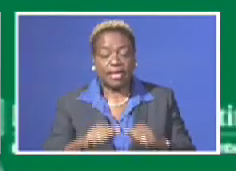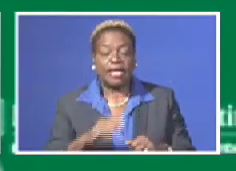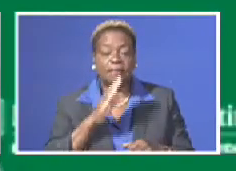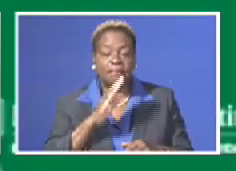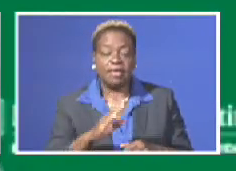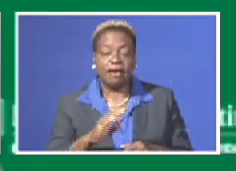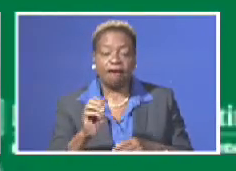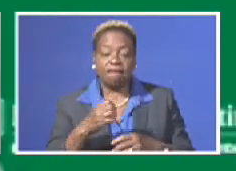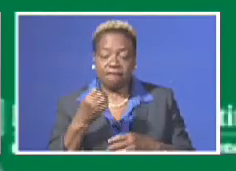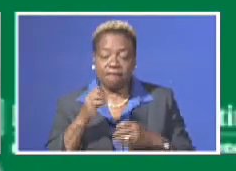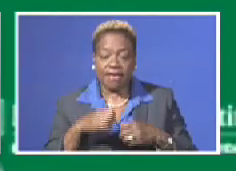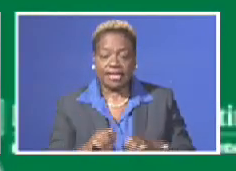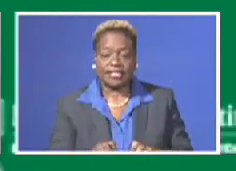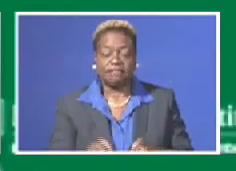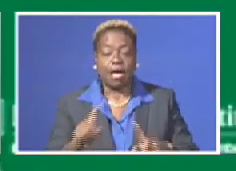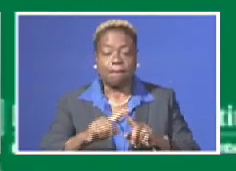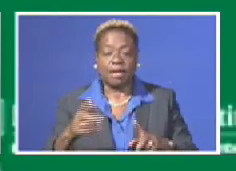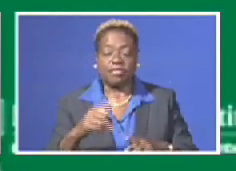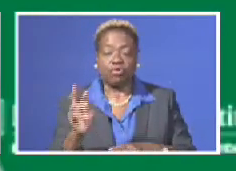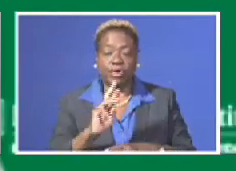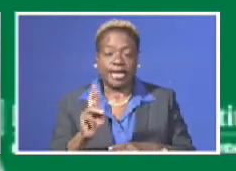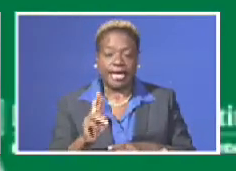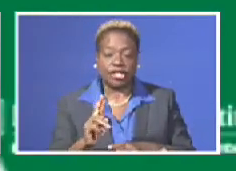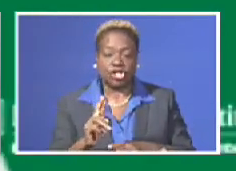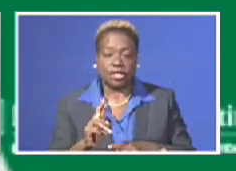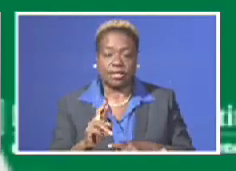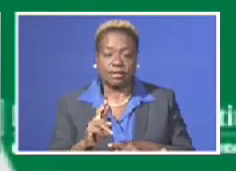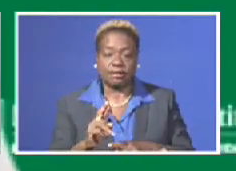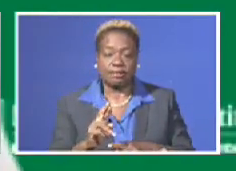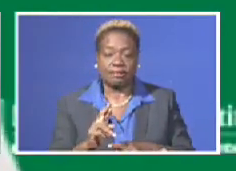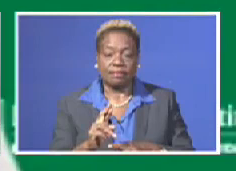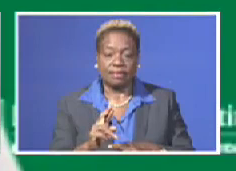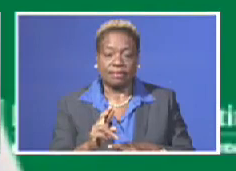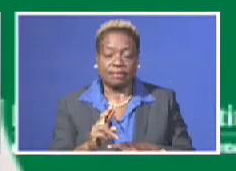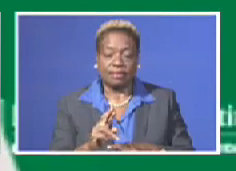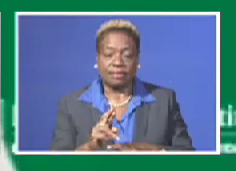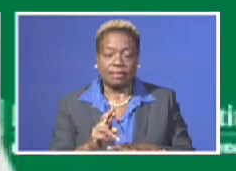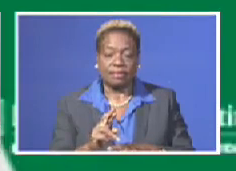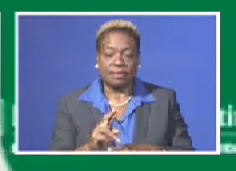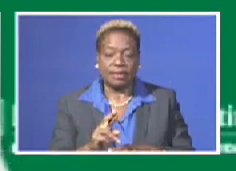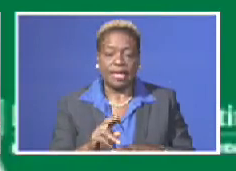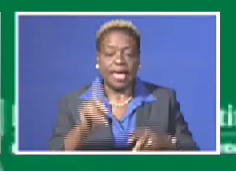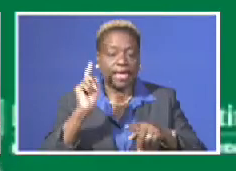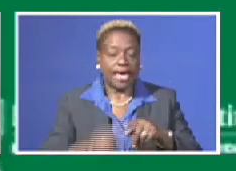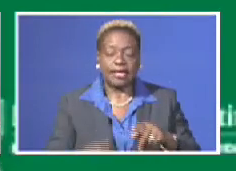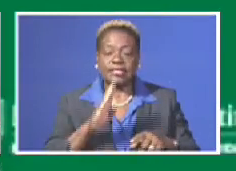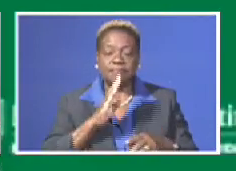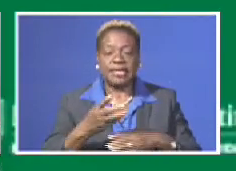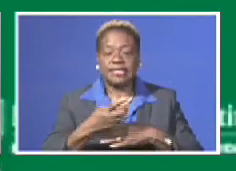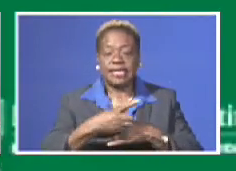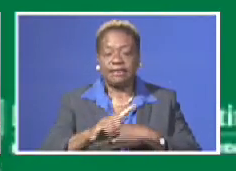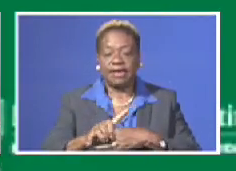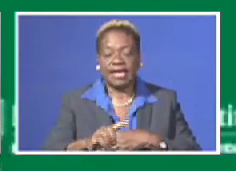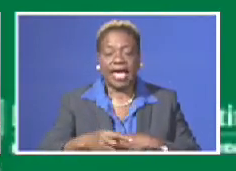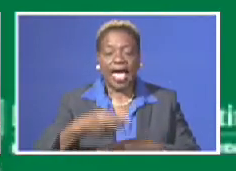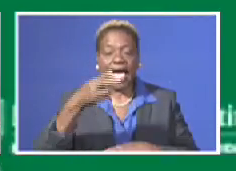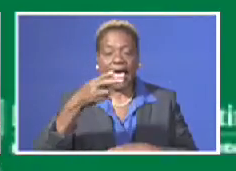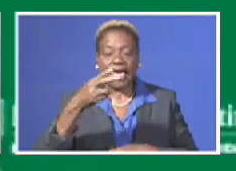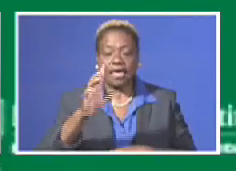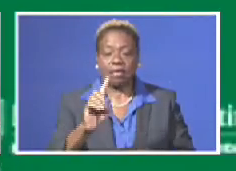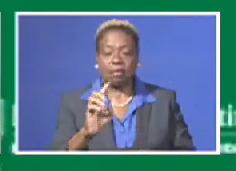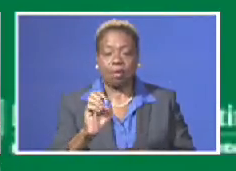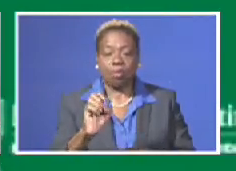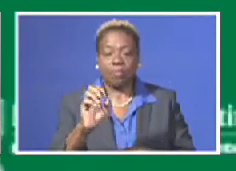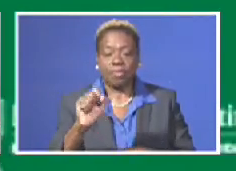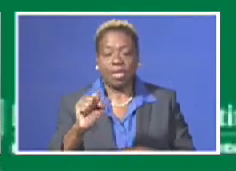in particular, with standard radiation delivery machines, cannot be delivered to as high of a dose as we would want because